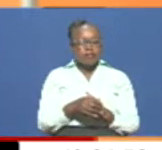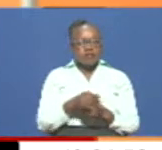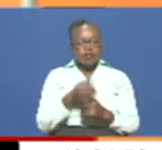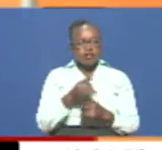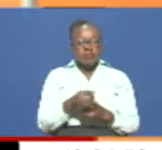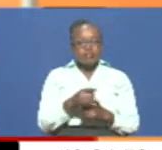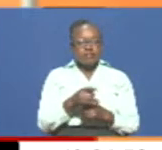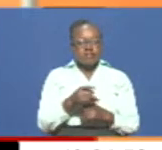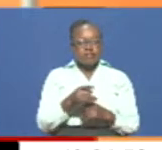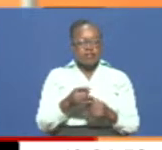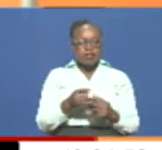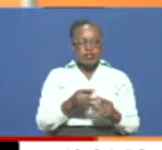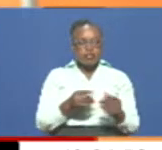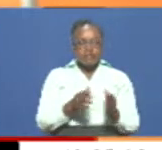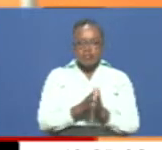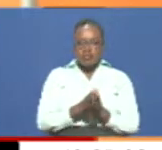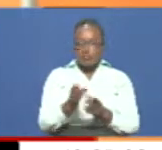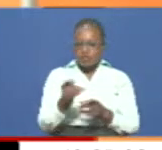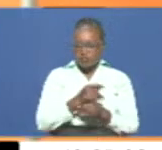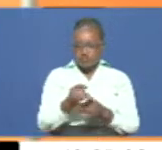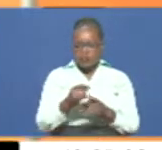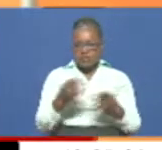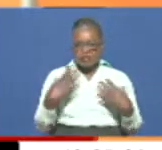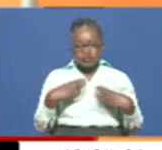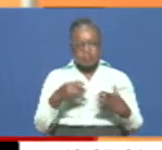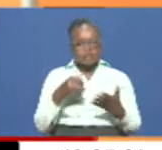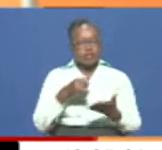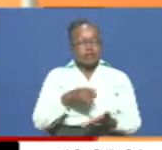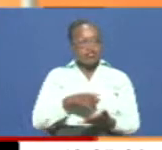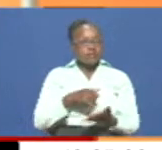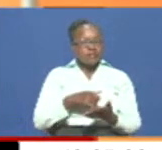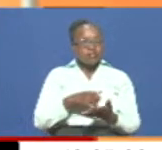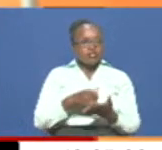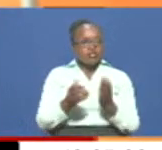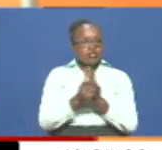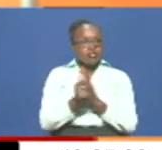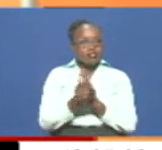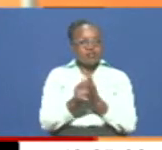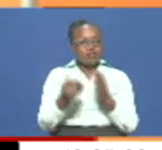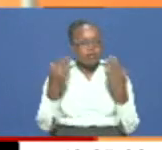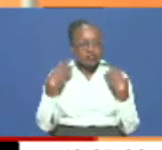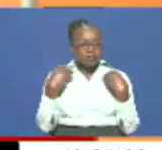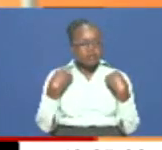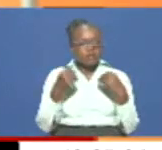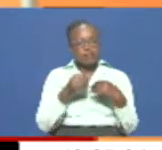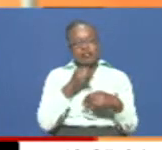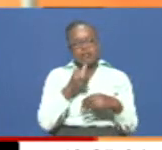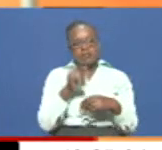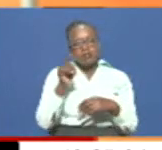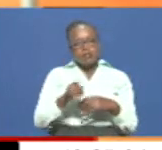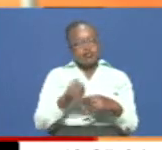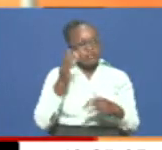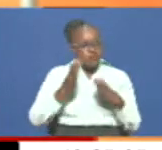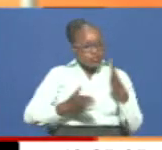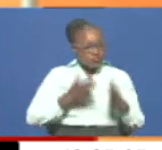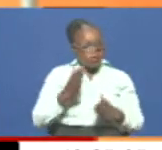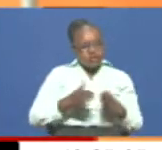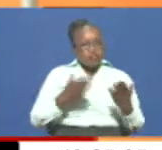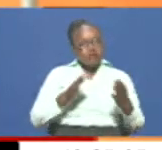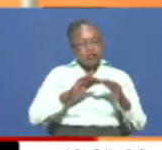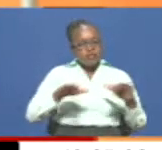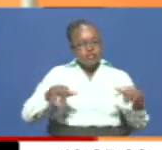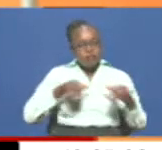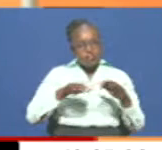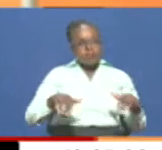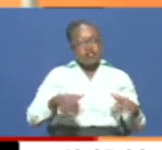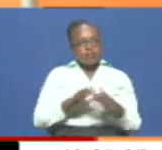to incorporate, or rather, you know, incorporate their skills in the sport. You don't have to be, you know, an athlete. You don't have to be a swimmer.